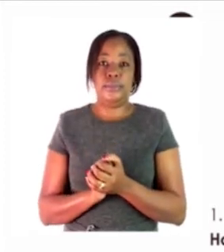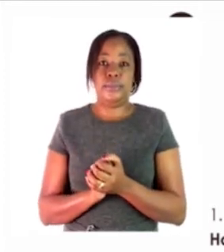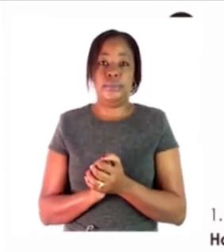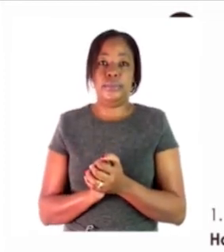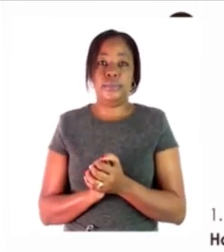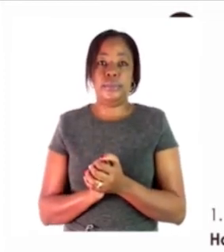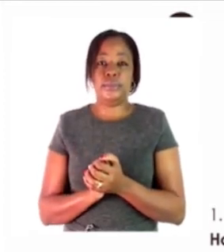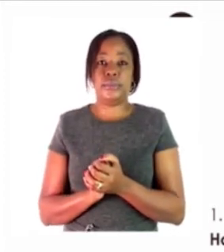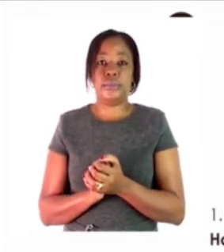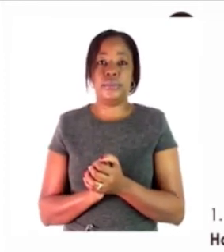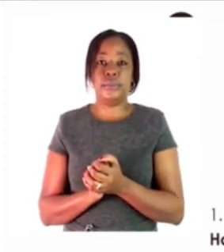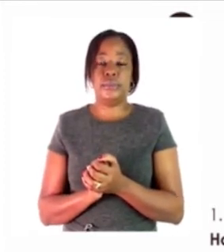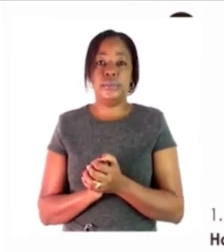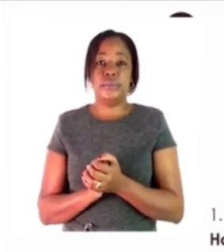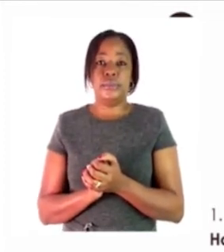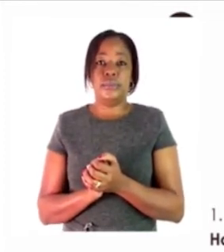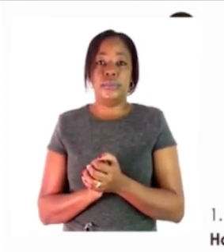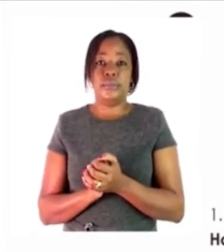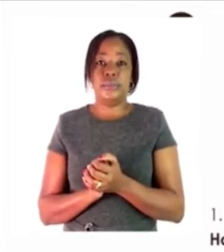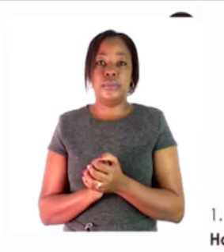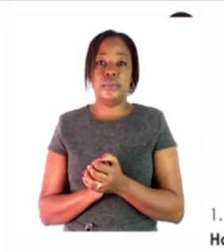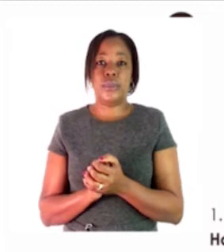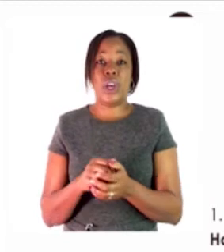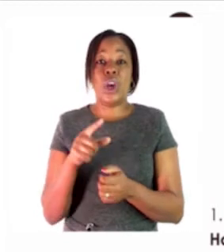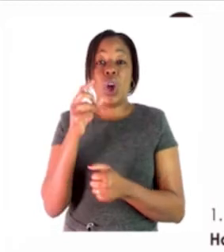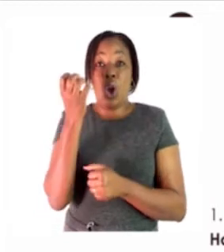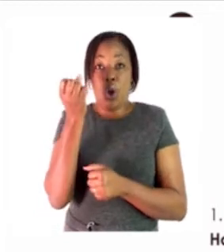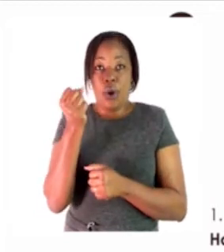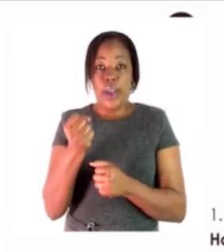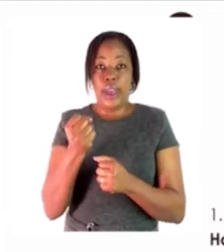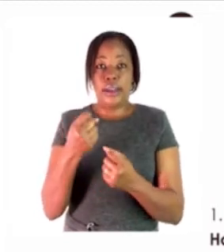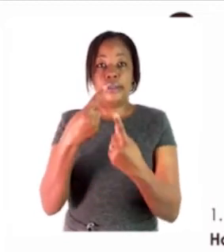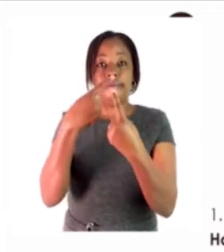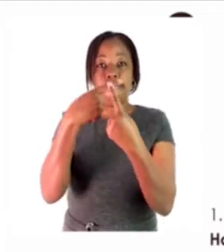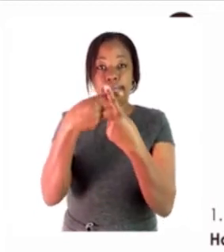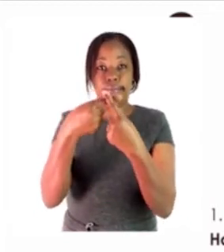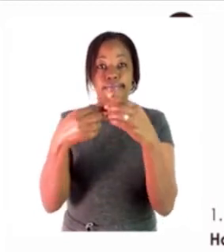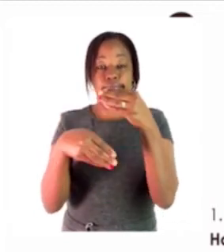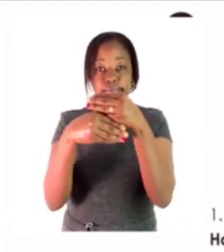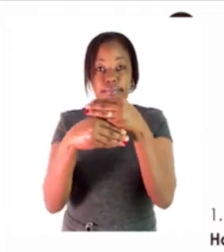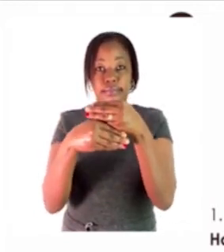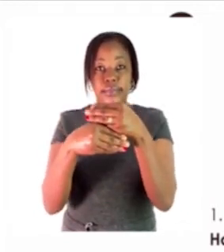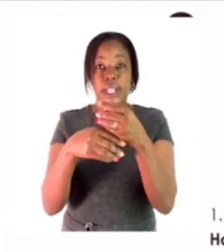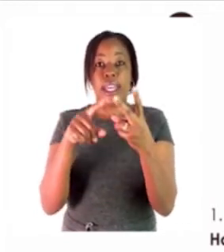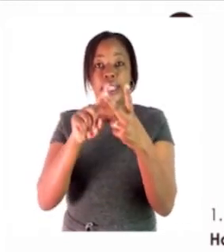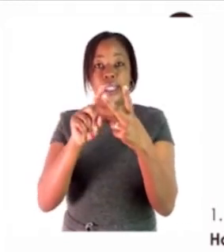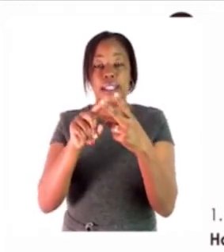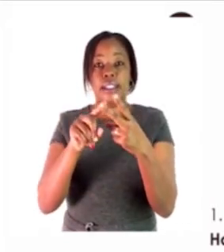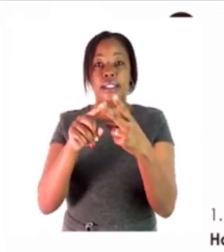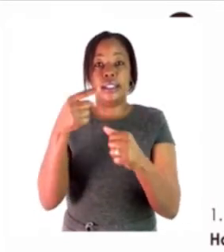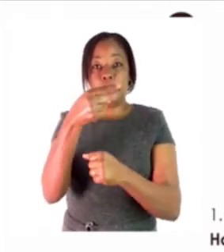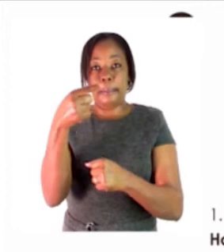our level, we are just going to use only 2 operational signs, which is plus and minus, addition